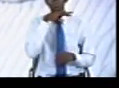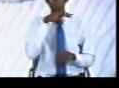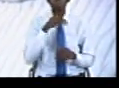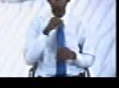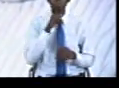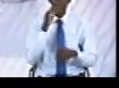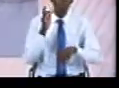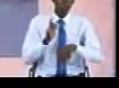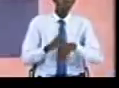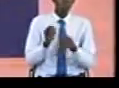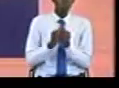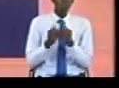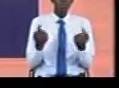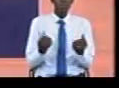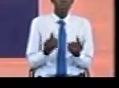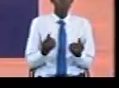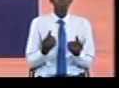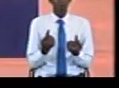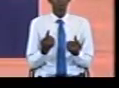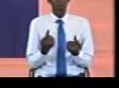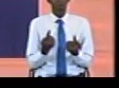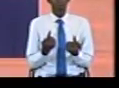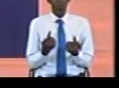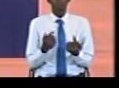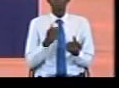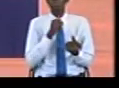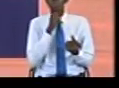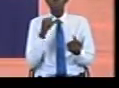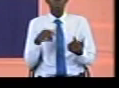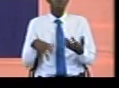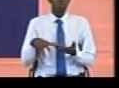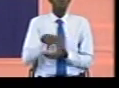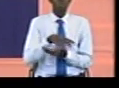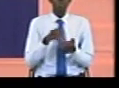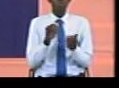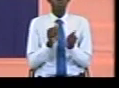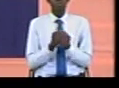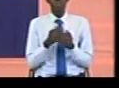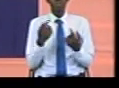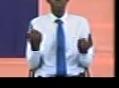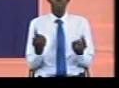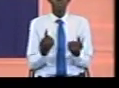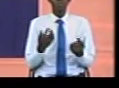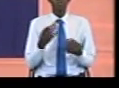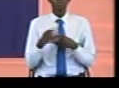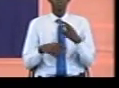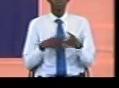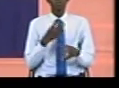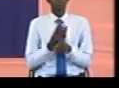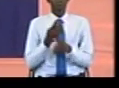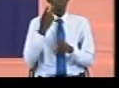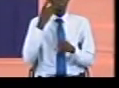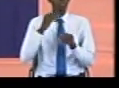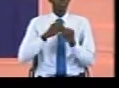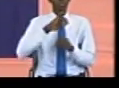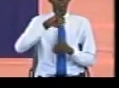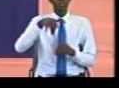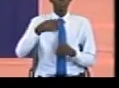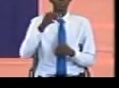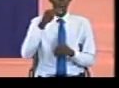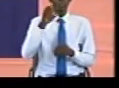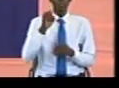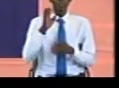unstained, untainted, uncontaminated from the world. We're looking at James chapter 4, verse